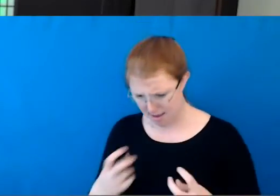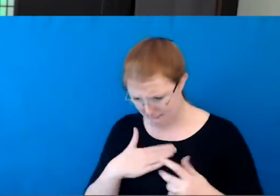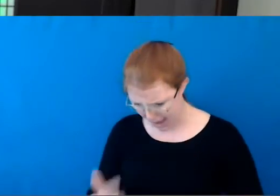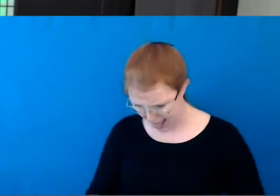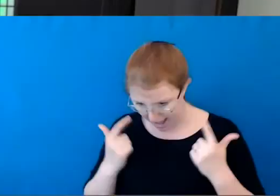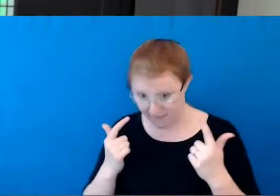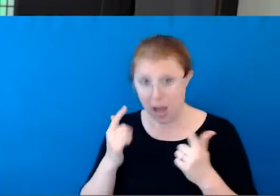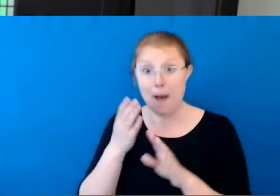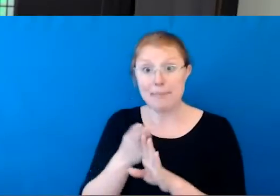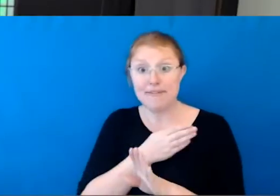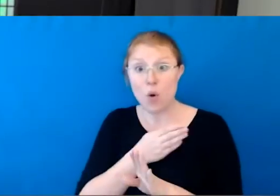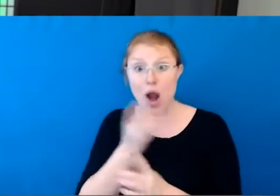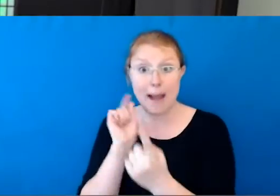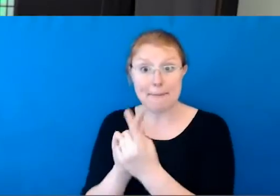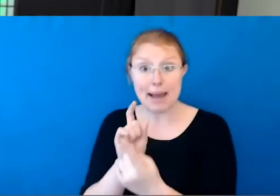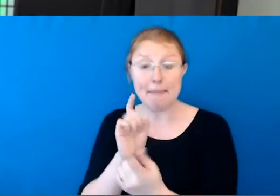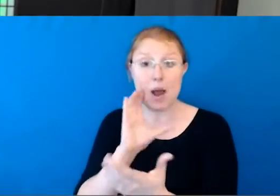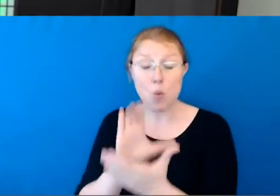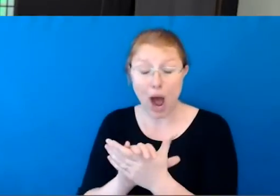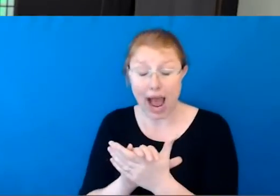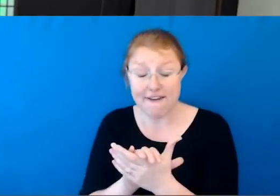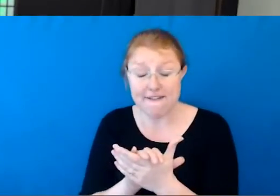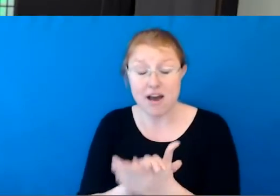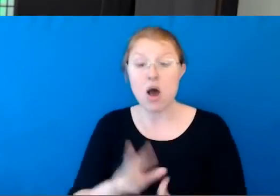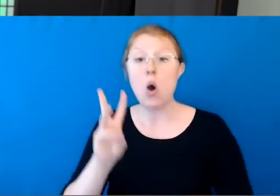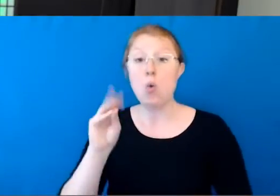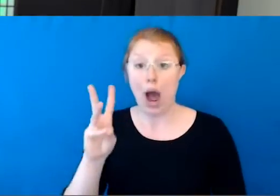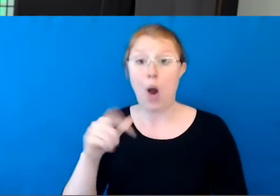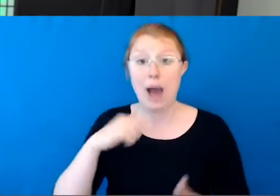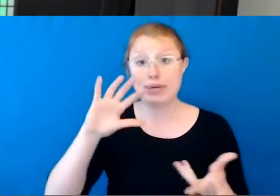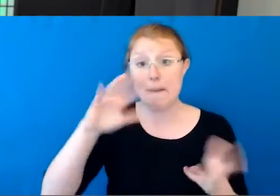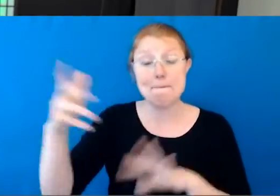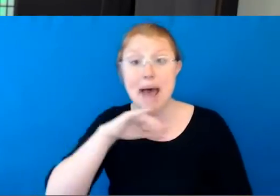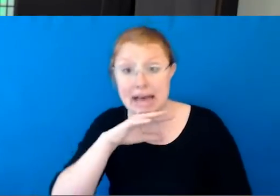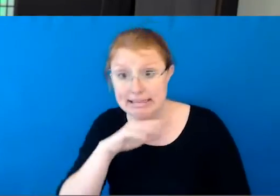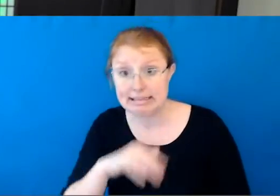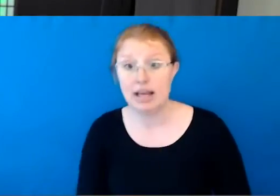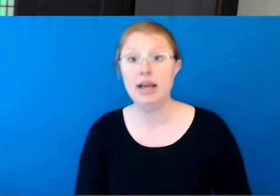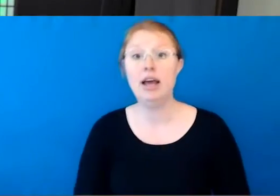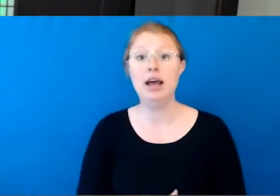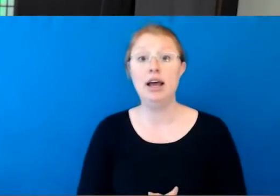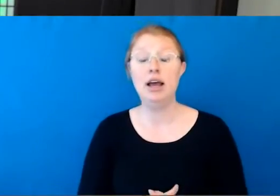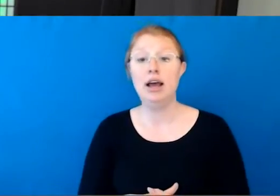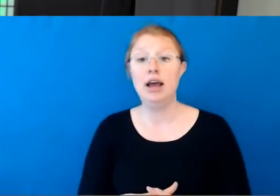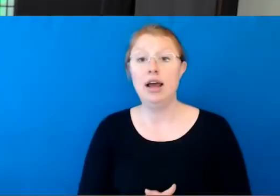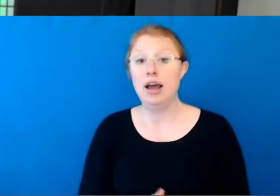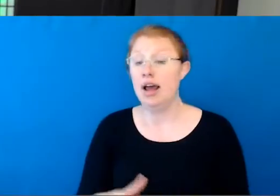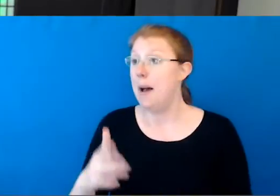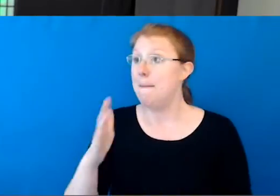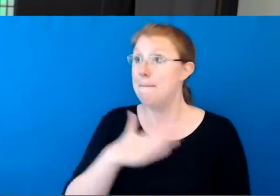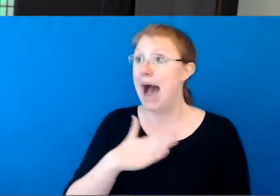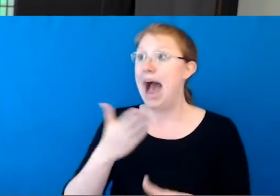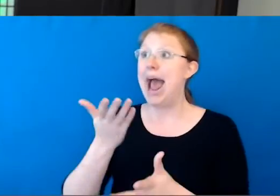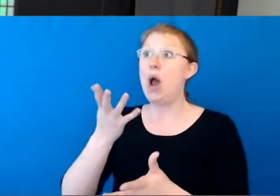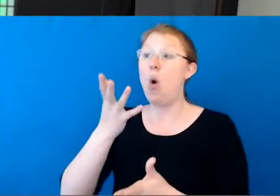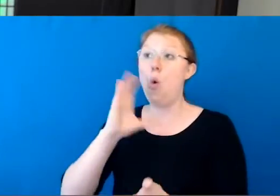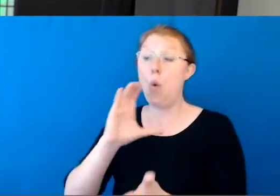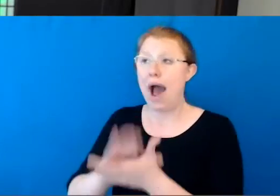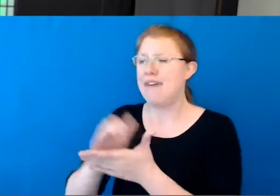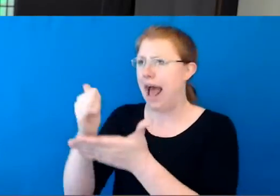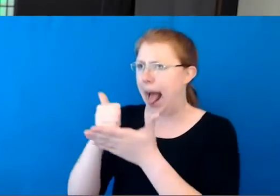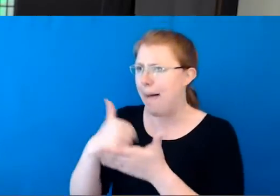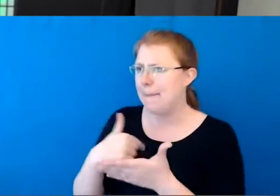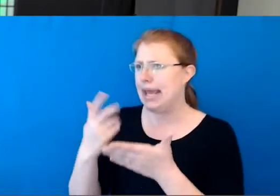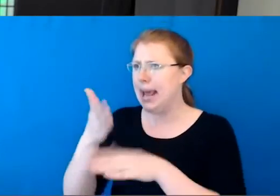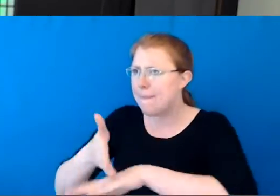And my wife has helped shape me and improve me in ways that are not even, I